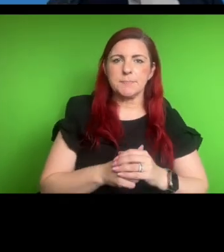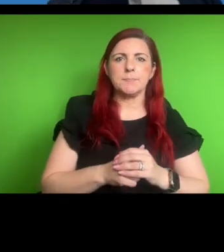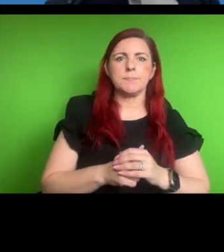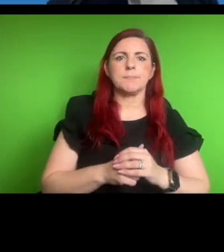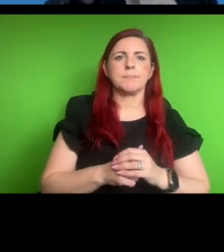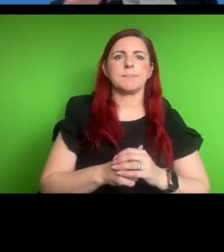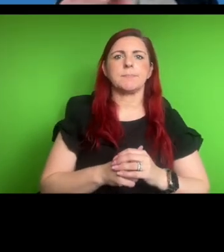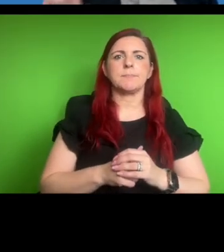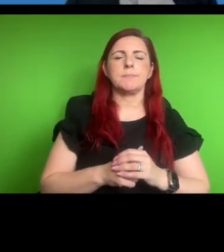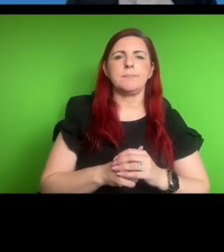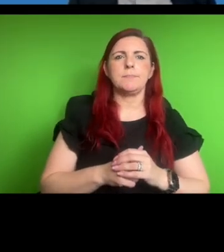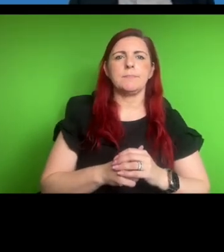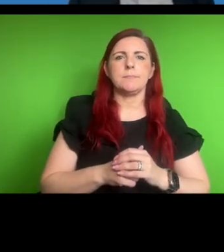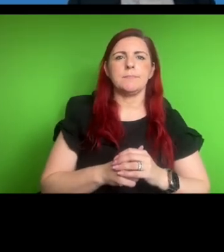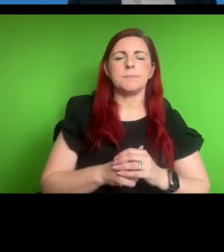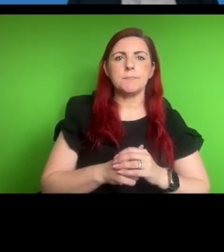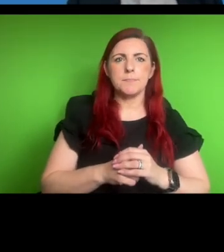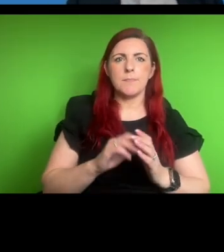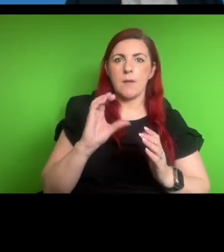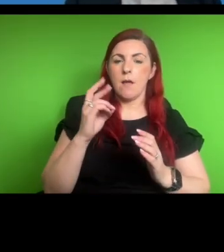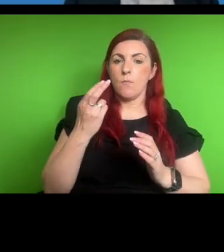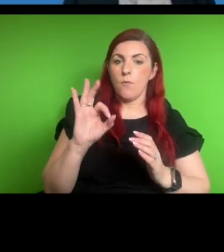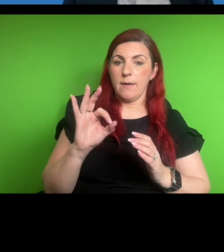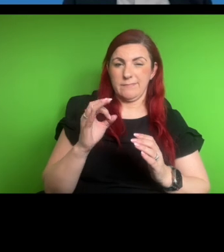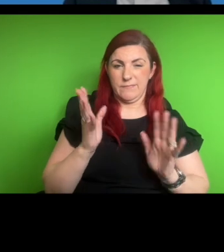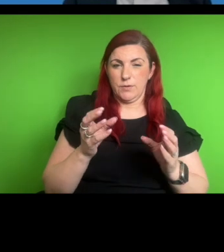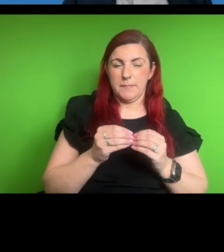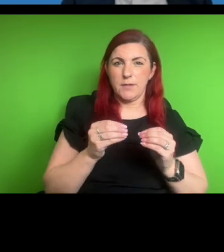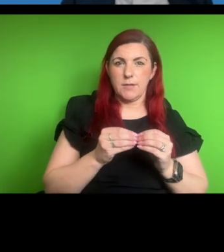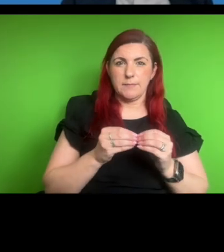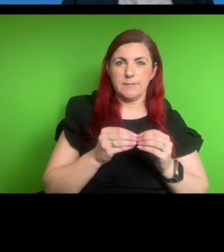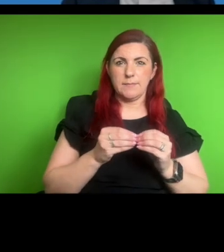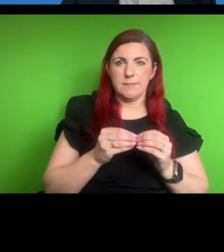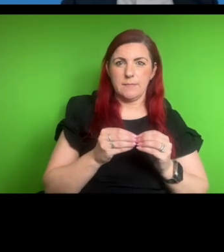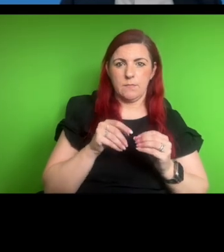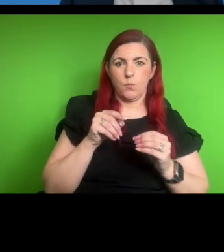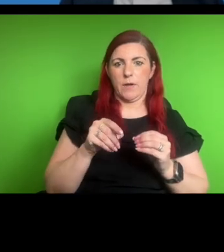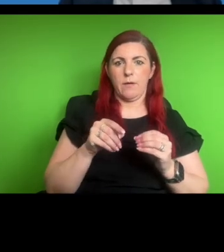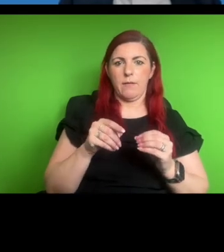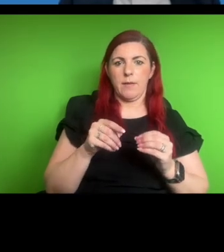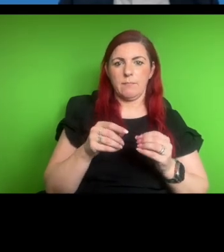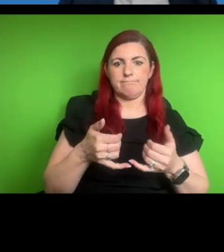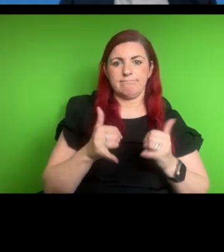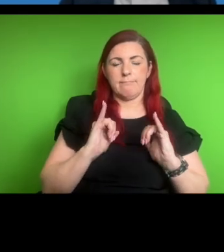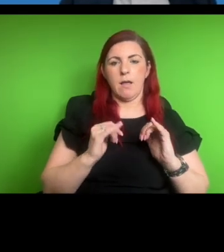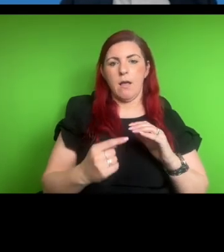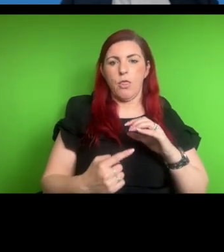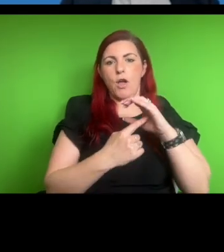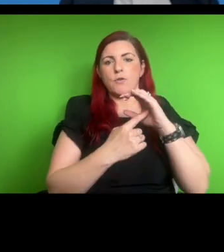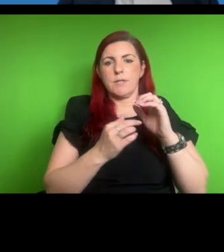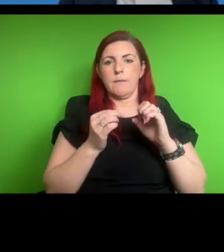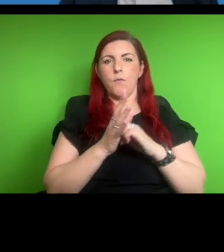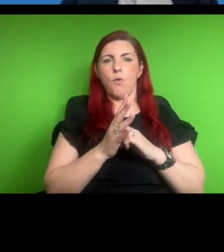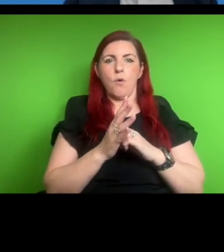Comreg, as I said, is the competent authority for electronic communication services under the Act. And